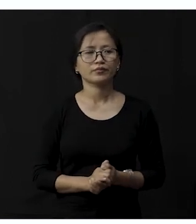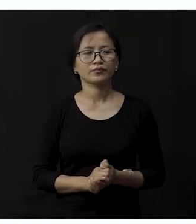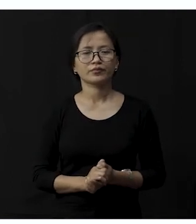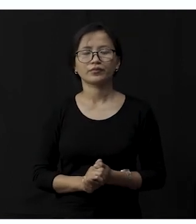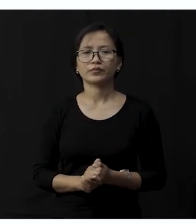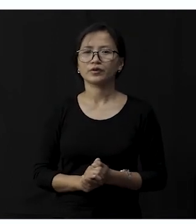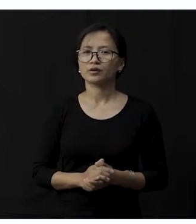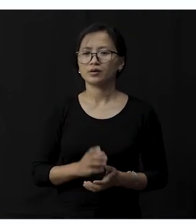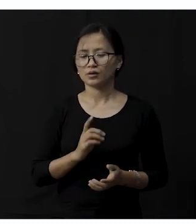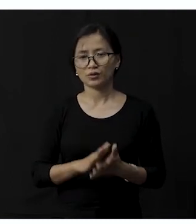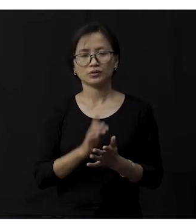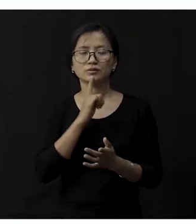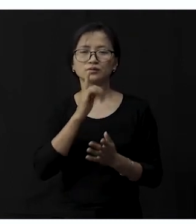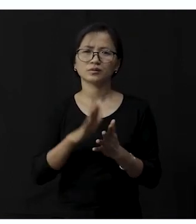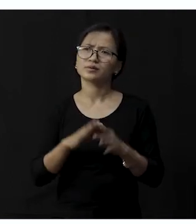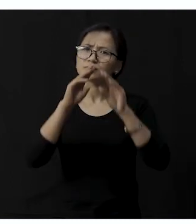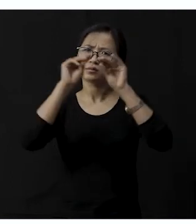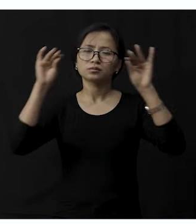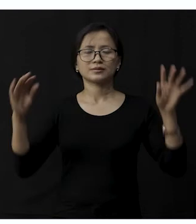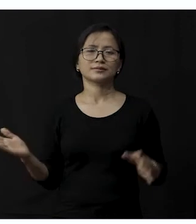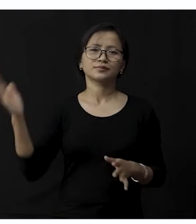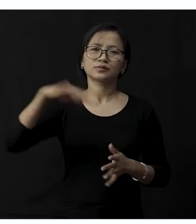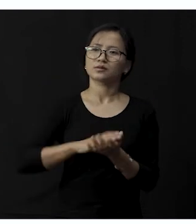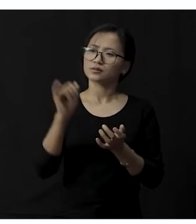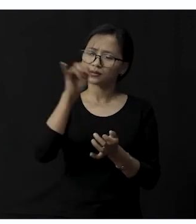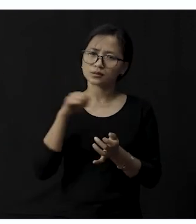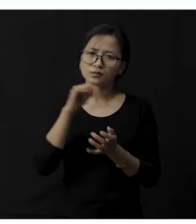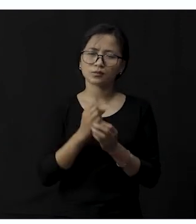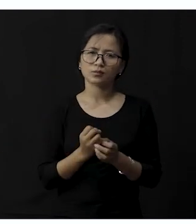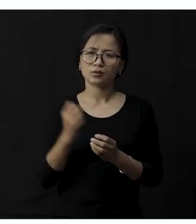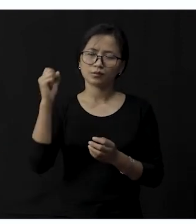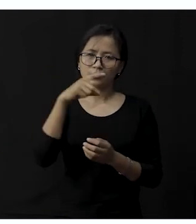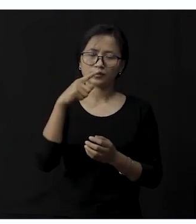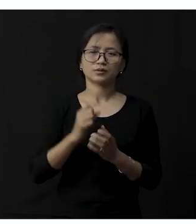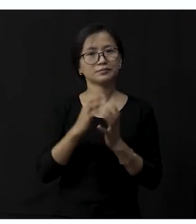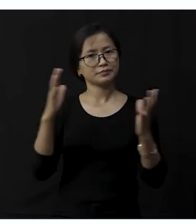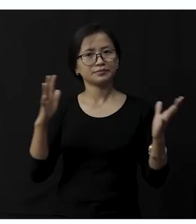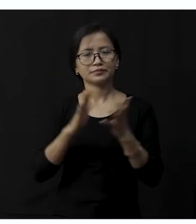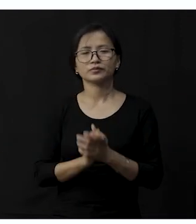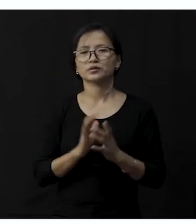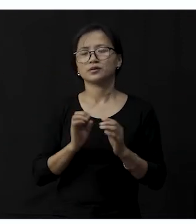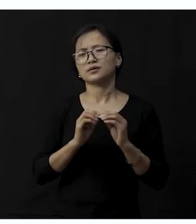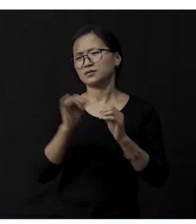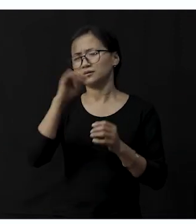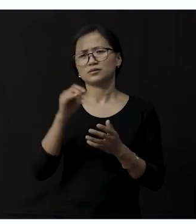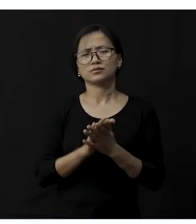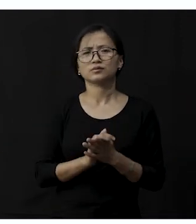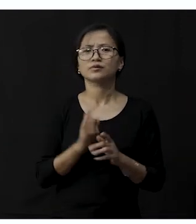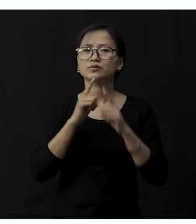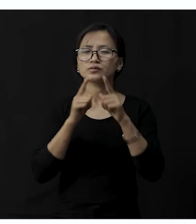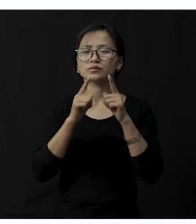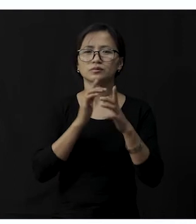say, okay, now Christmas is coming, I know 6 more months, but if Christmas is just around the corner and you had to describe.